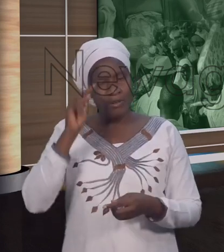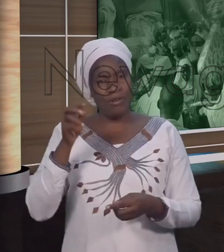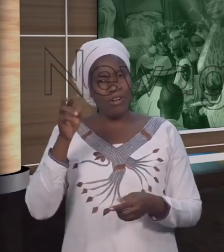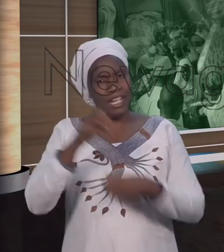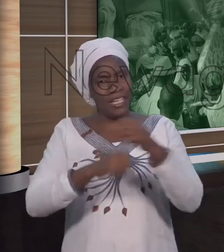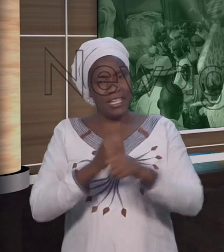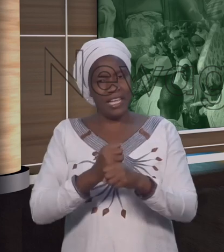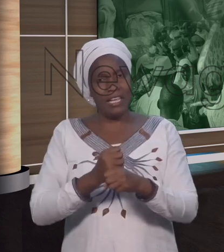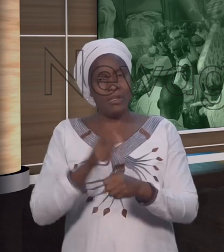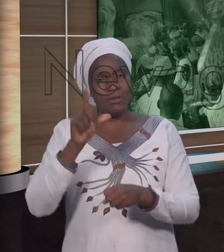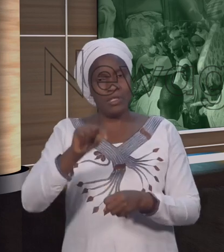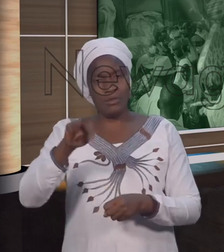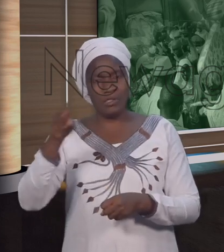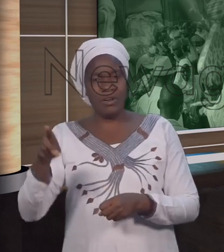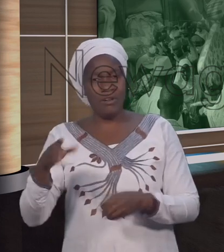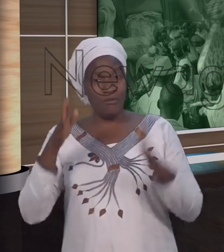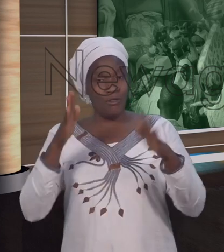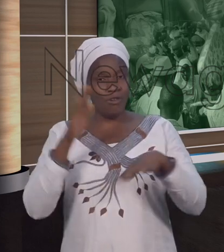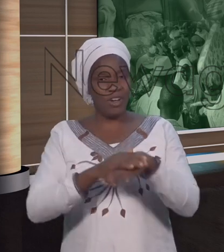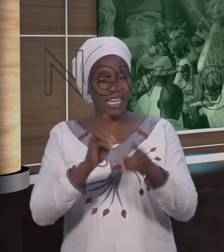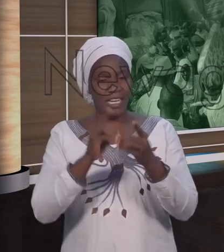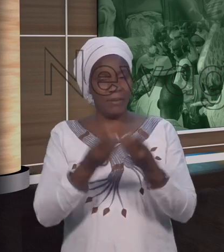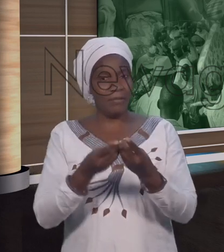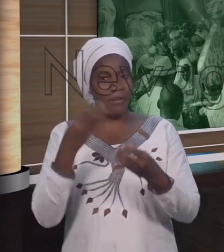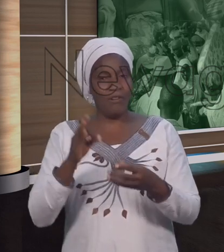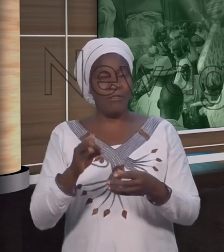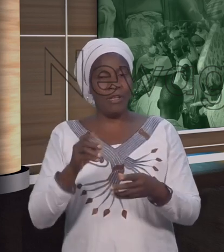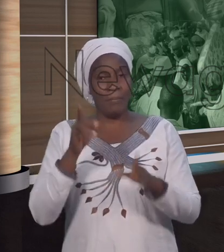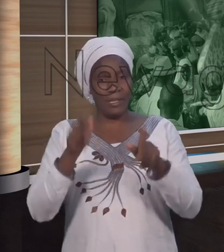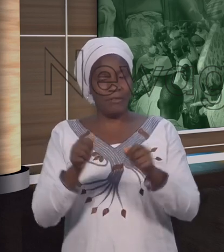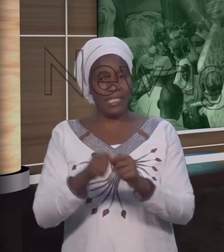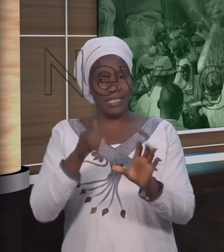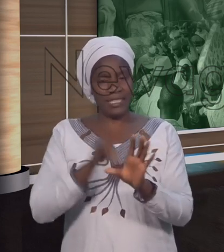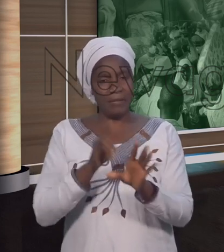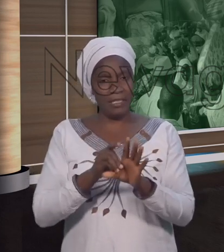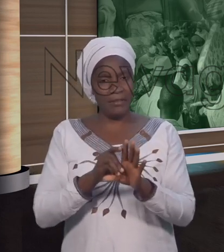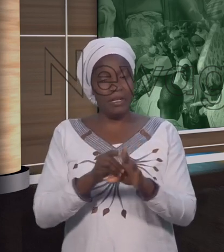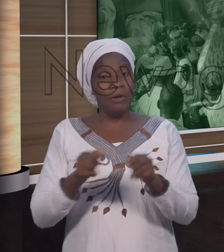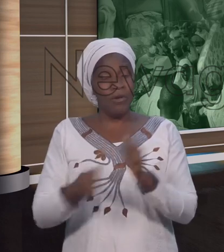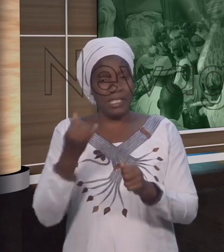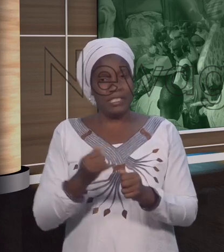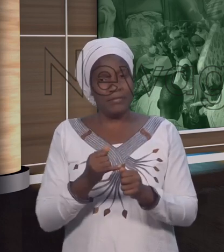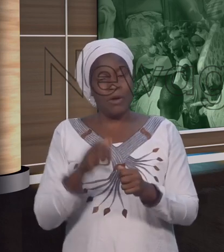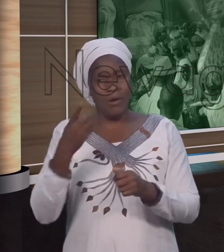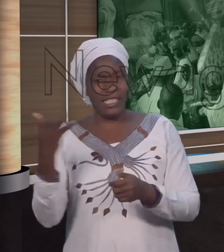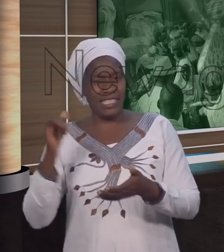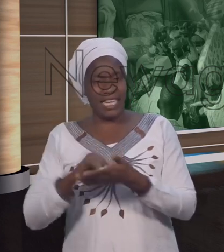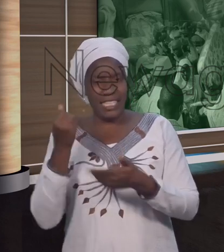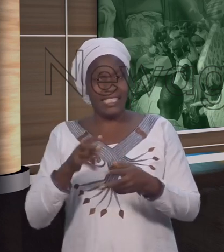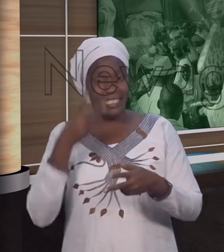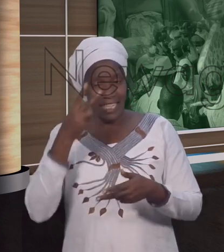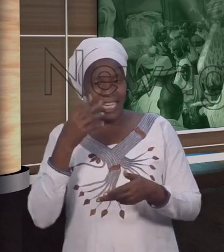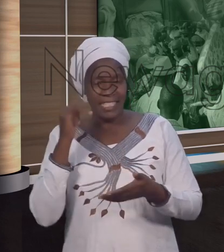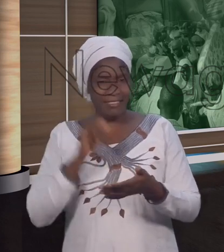year 2021 focuses on the Department of Special Needs and its activities for persons with disabilities. One thing that